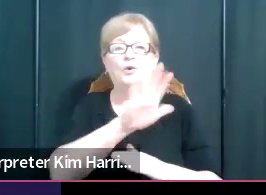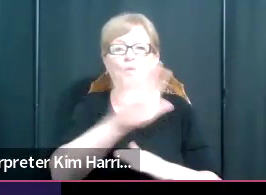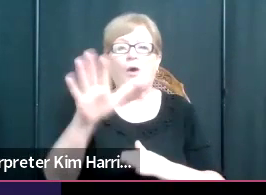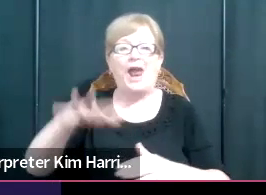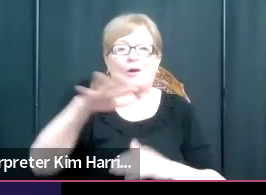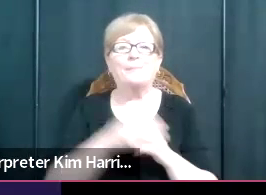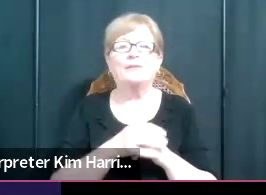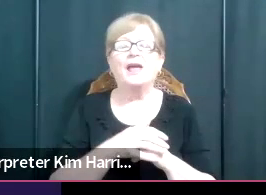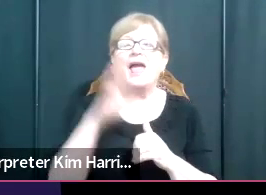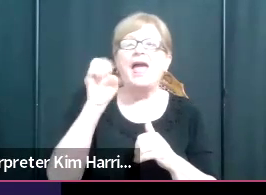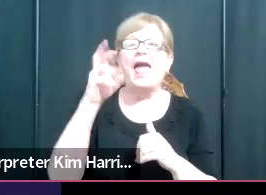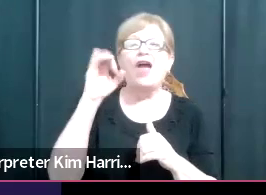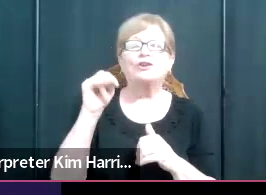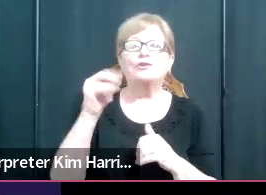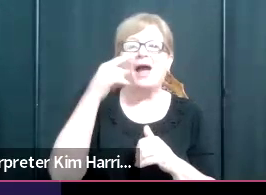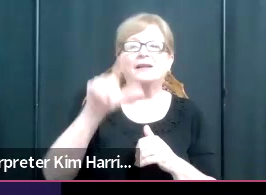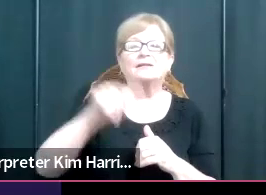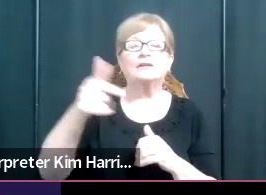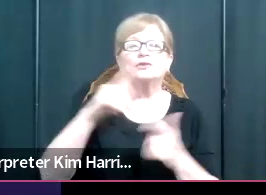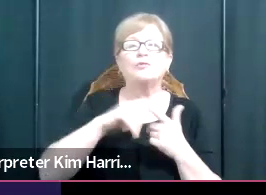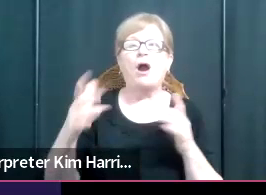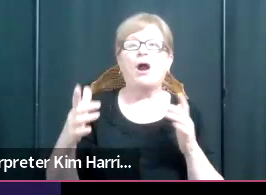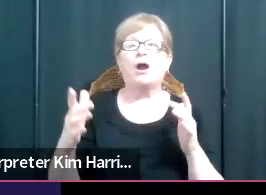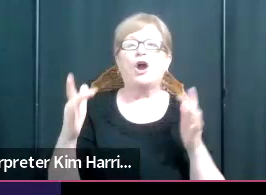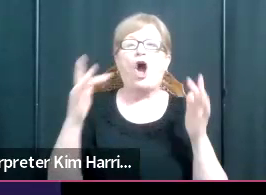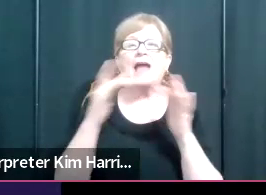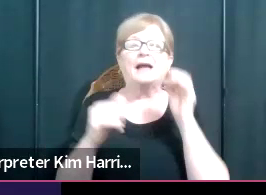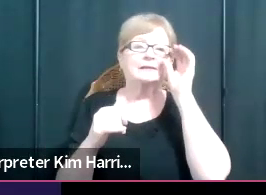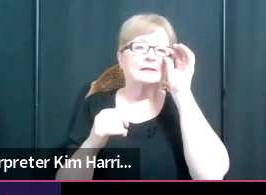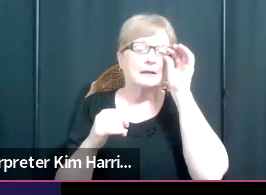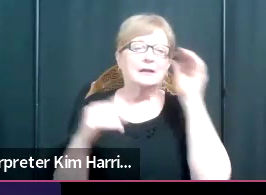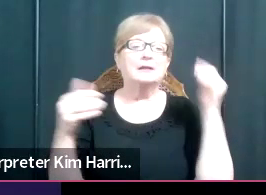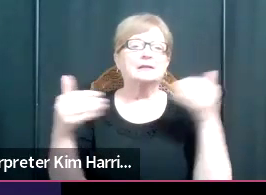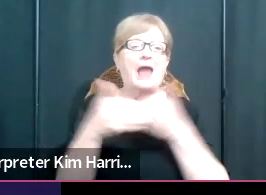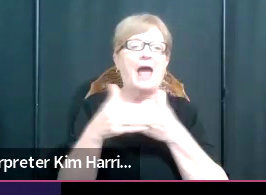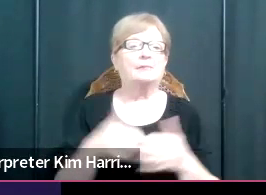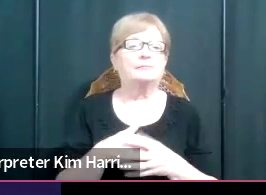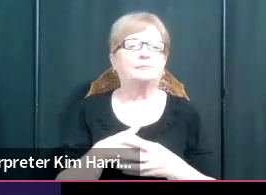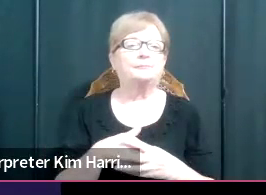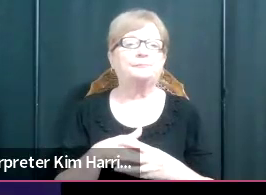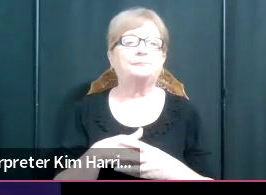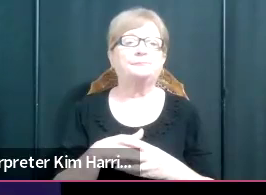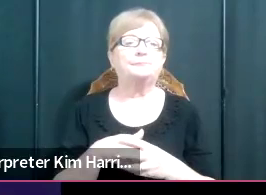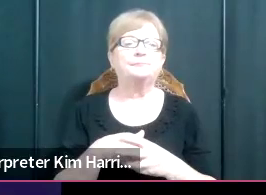Erin, will you switch it to our contact slide? Thank